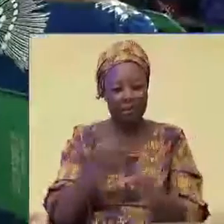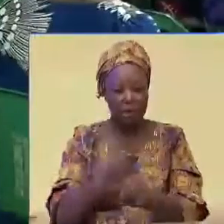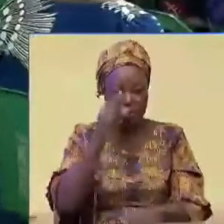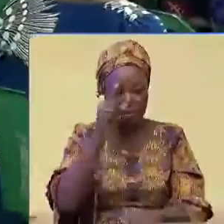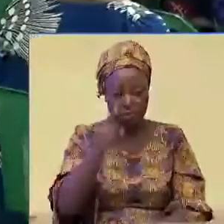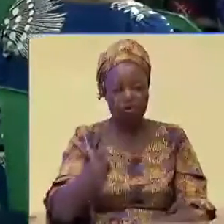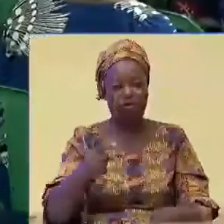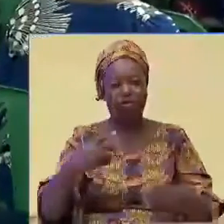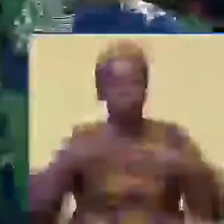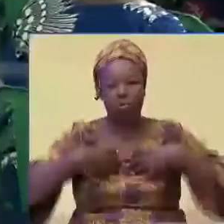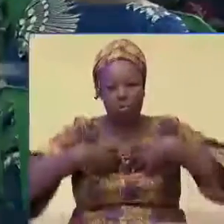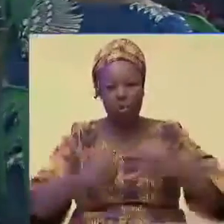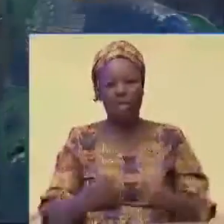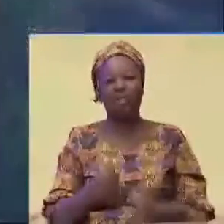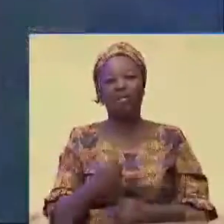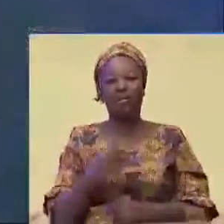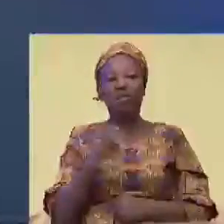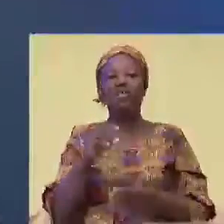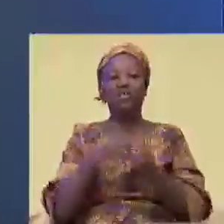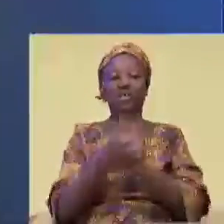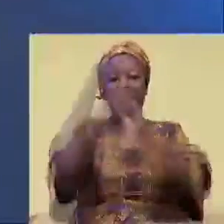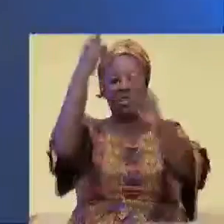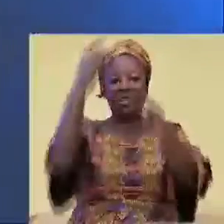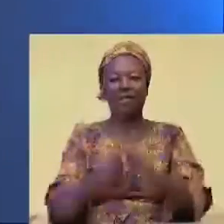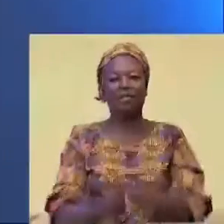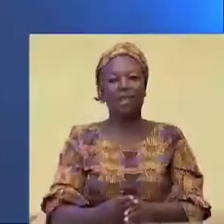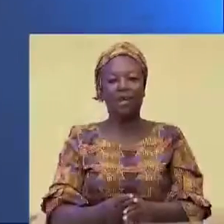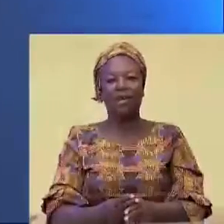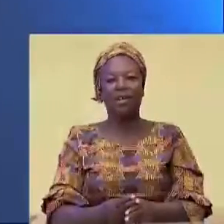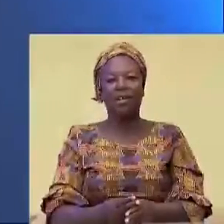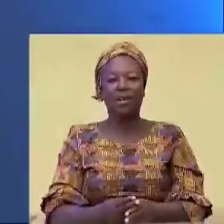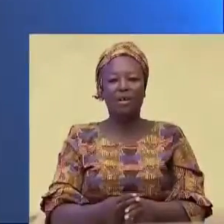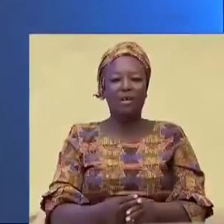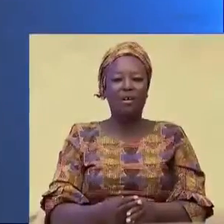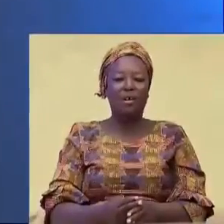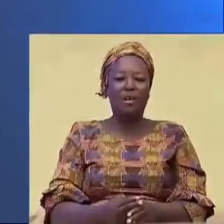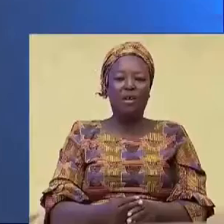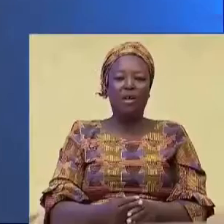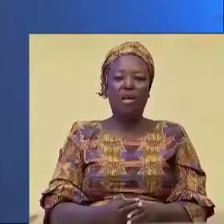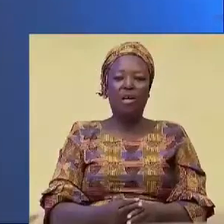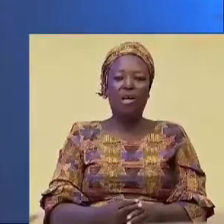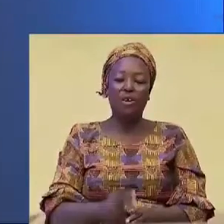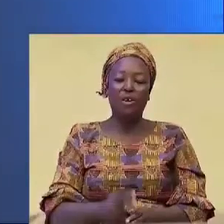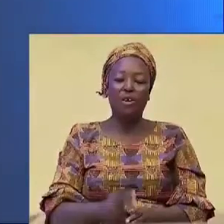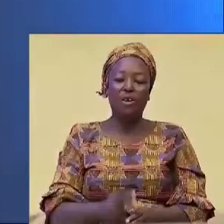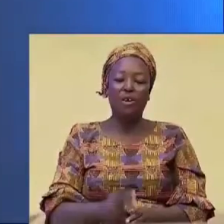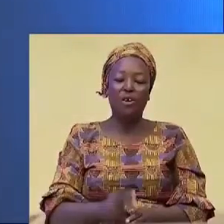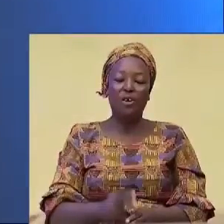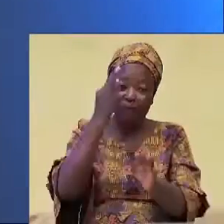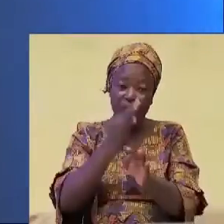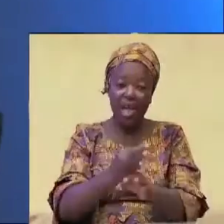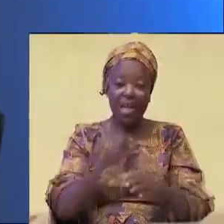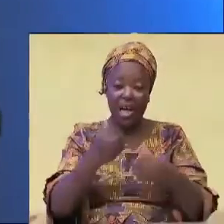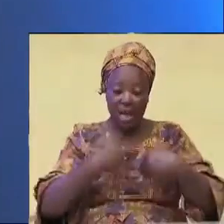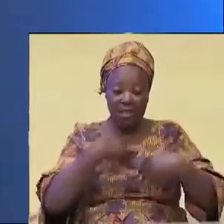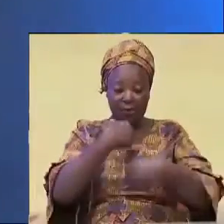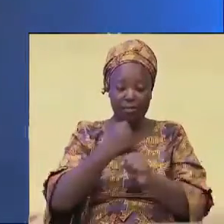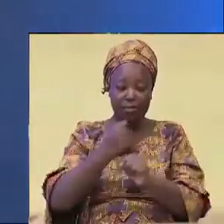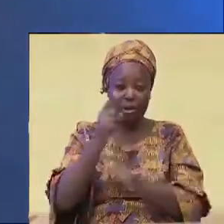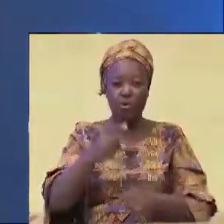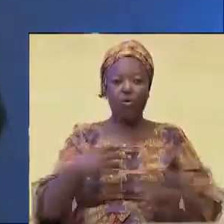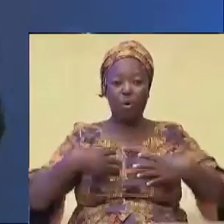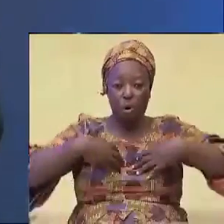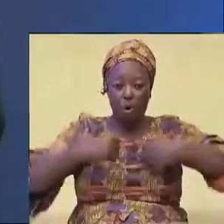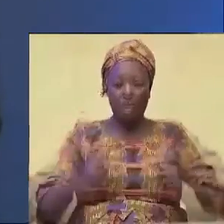has made thee whole. You are not incomplete anymore. The